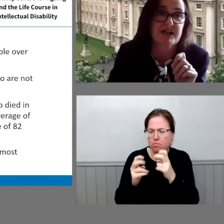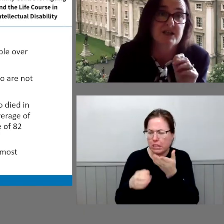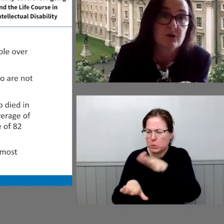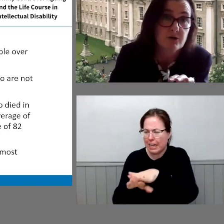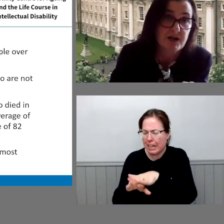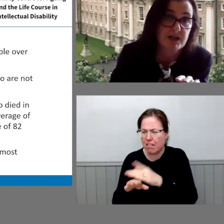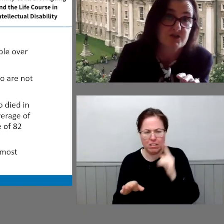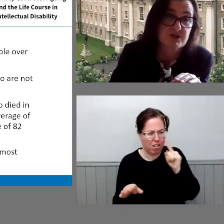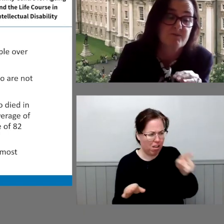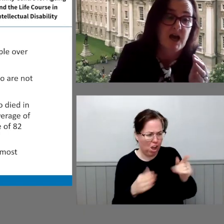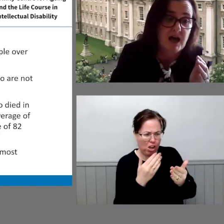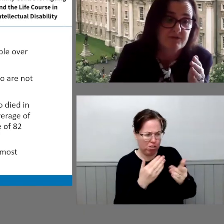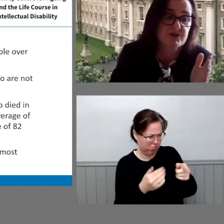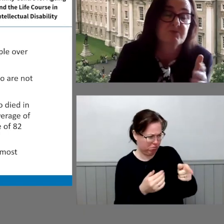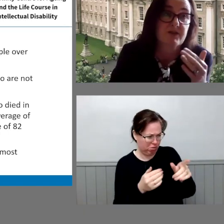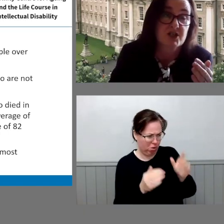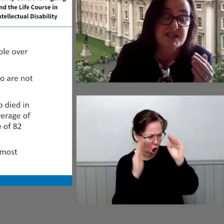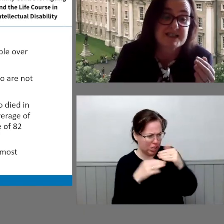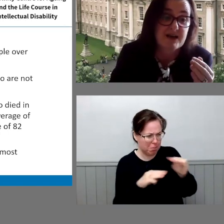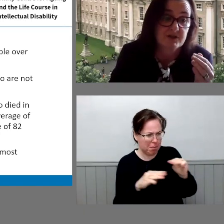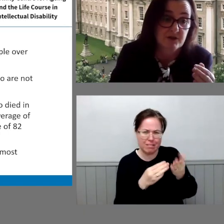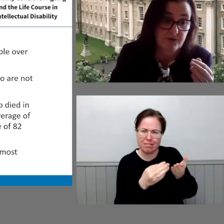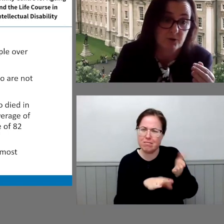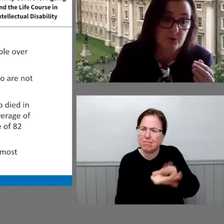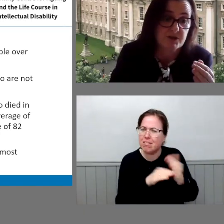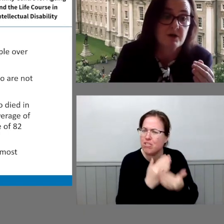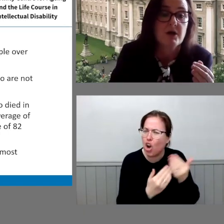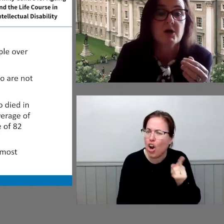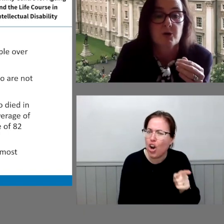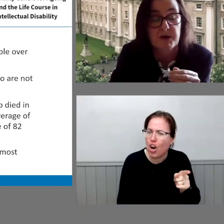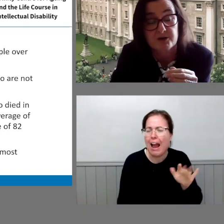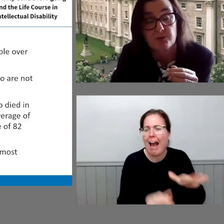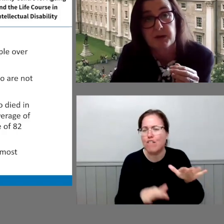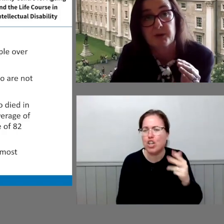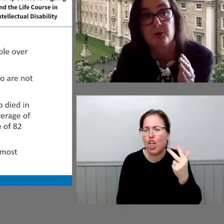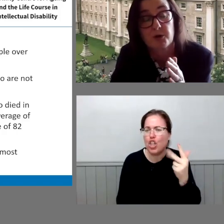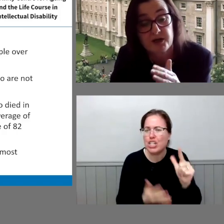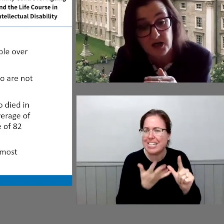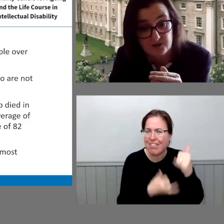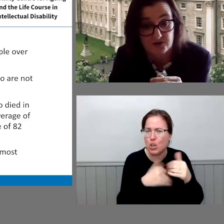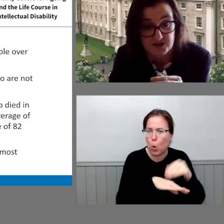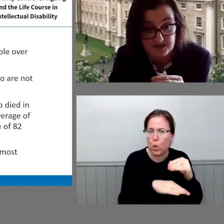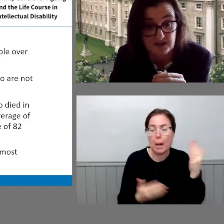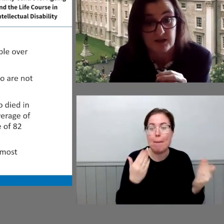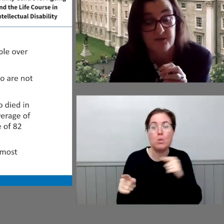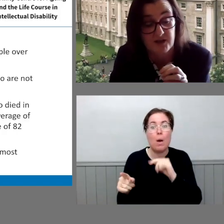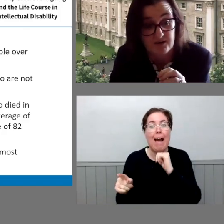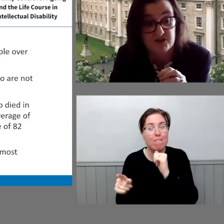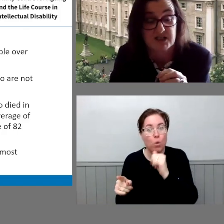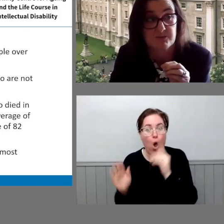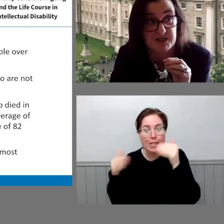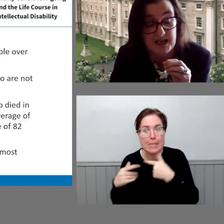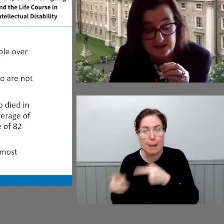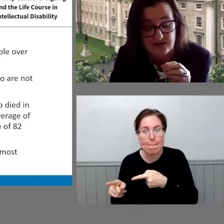people died at a younger age, average about 37 years old, compared with people who were not autistic, and